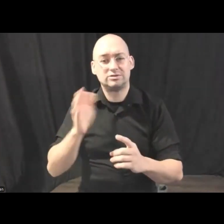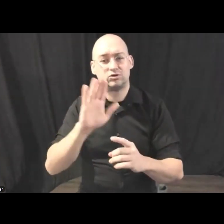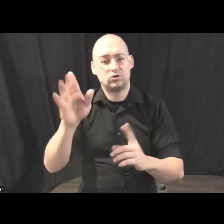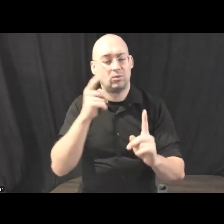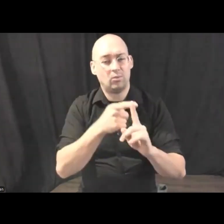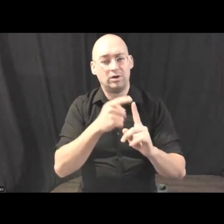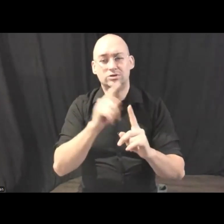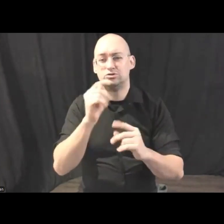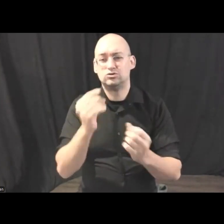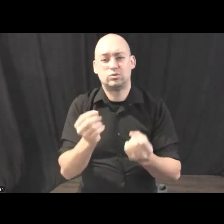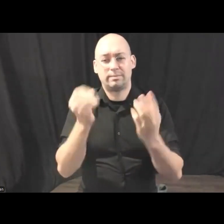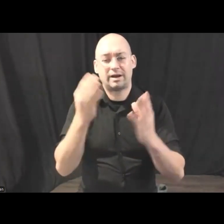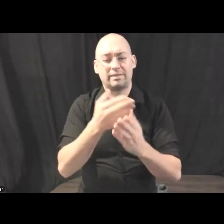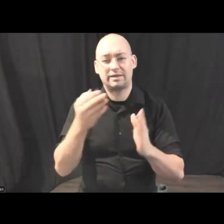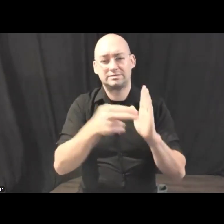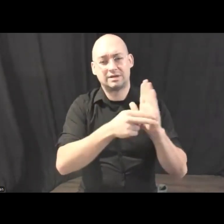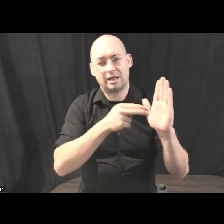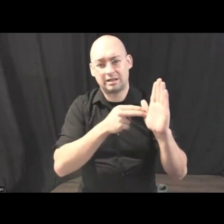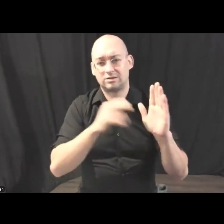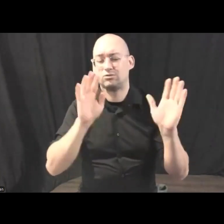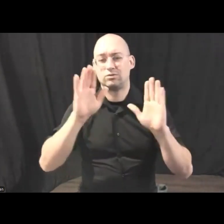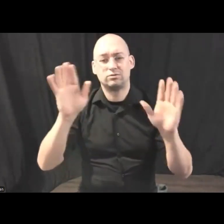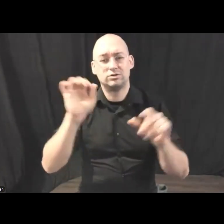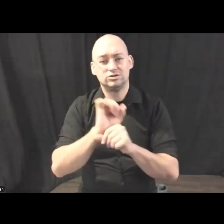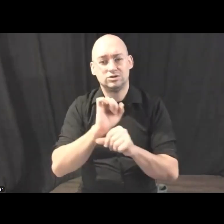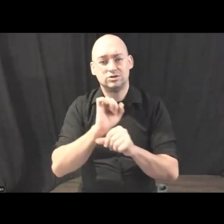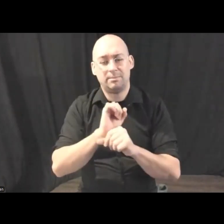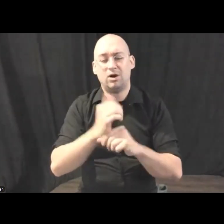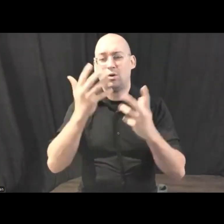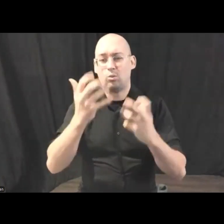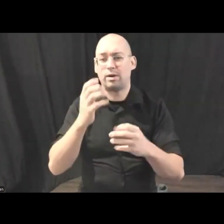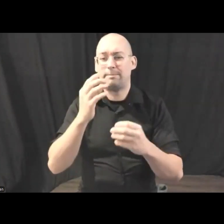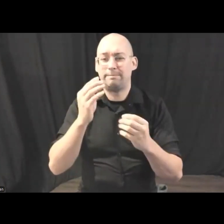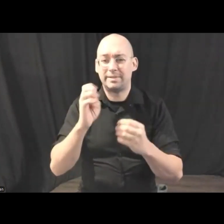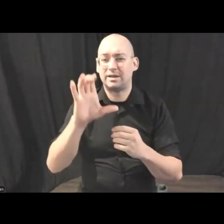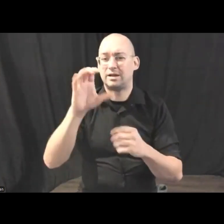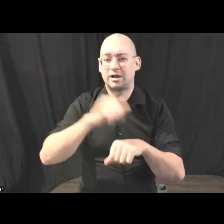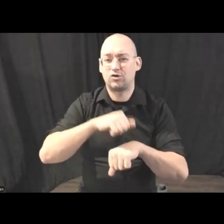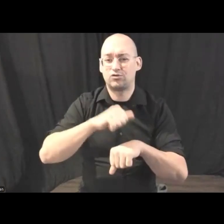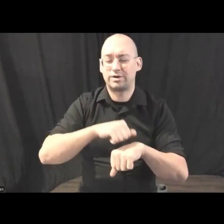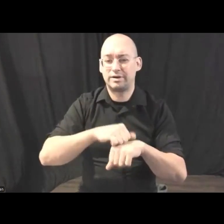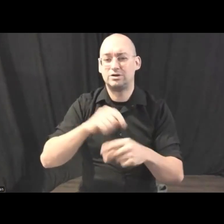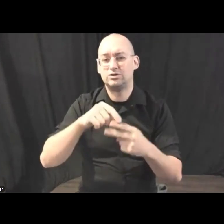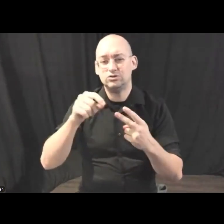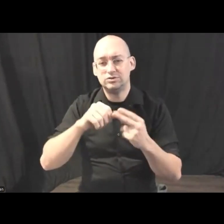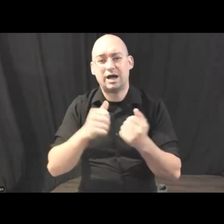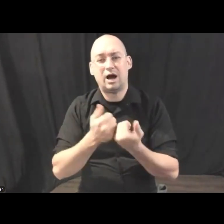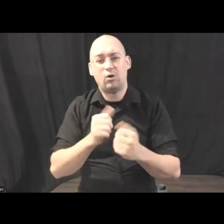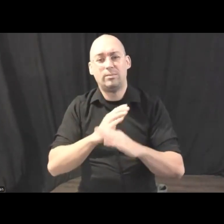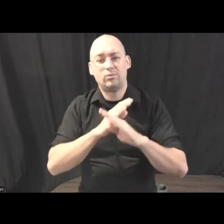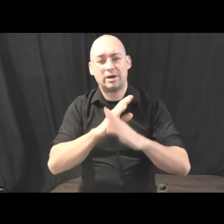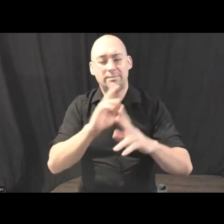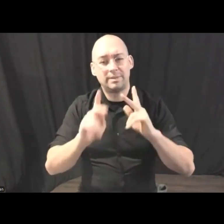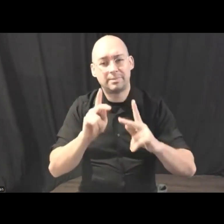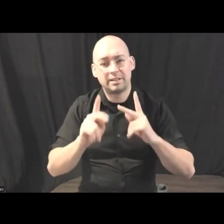things to highlight. You did a wonderful job, but I just want to kind of be concrete in terms of how we're protecting people. I do think